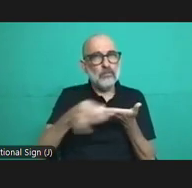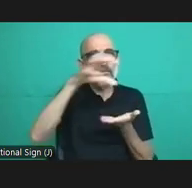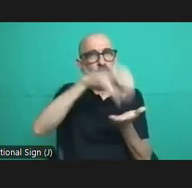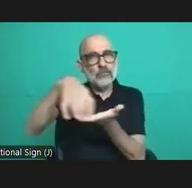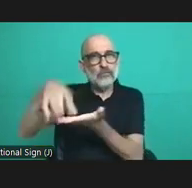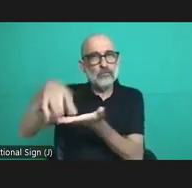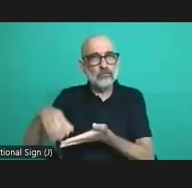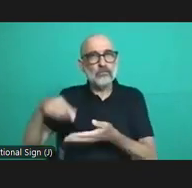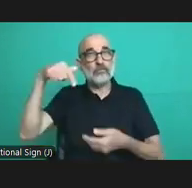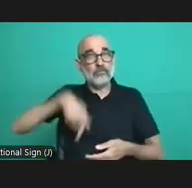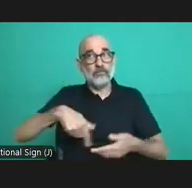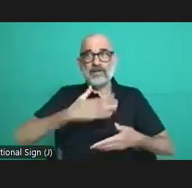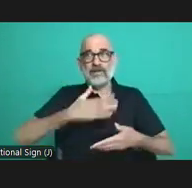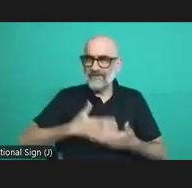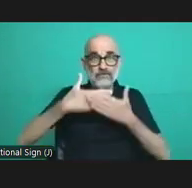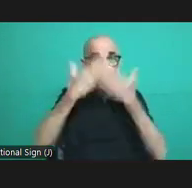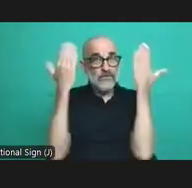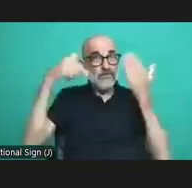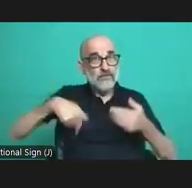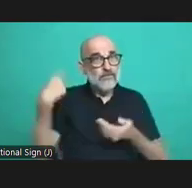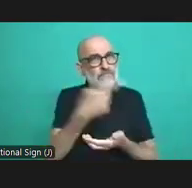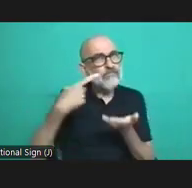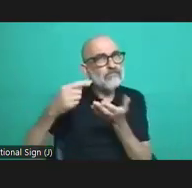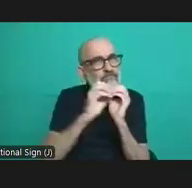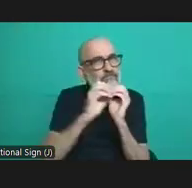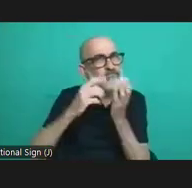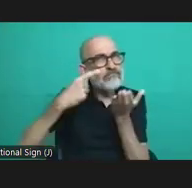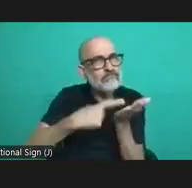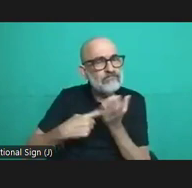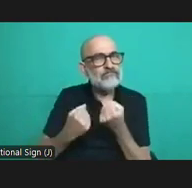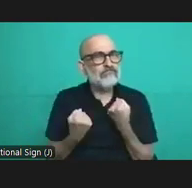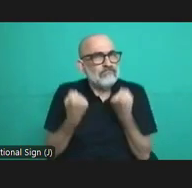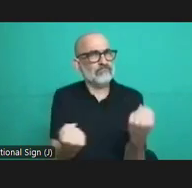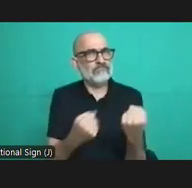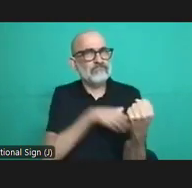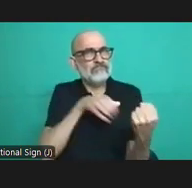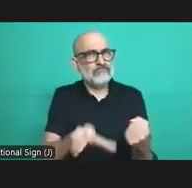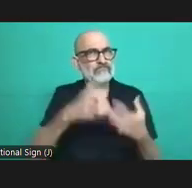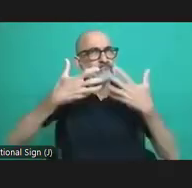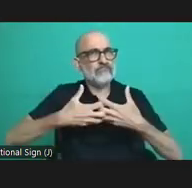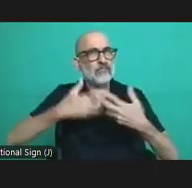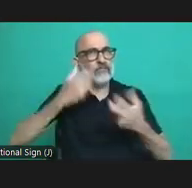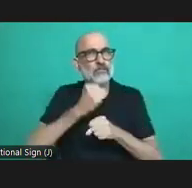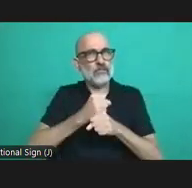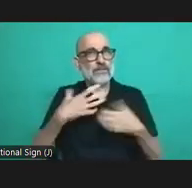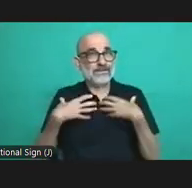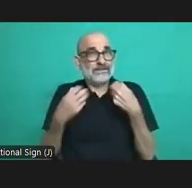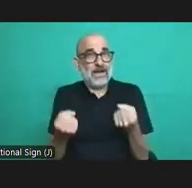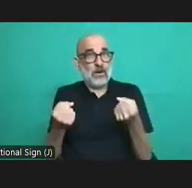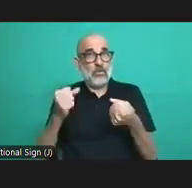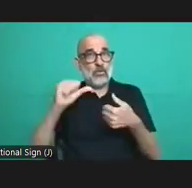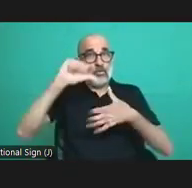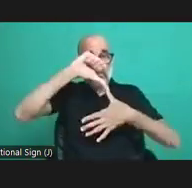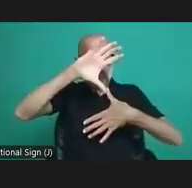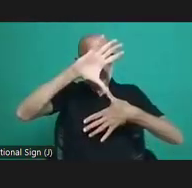Caribbean. As Gabrielle mentioned, this is one webinar in a series of webinars on primary health care, but very much focusing on the